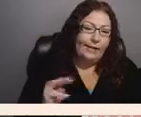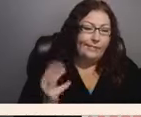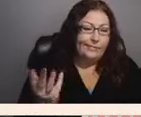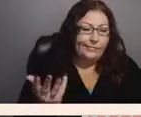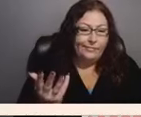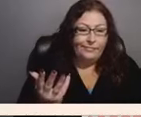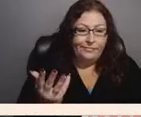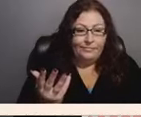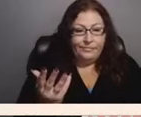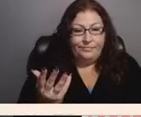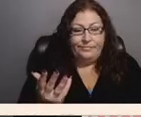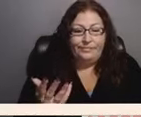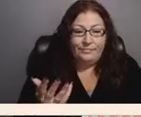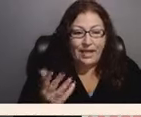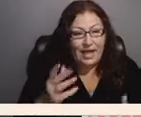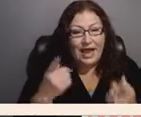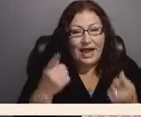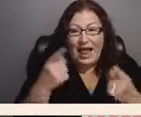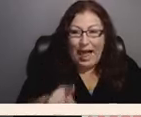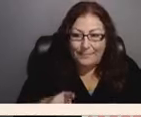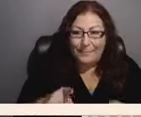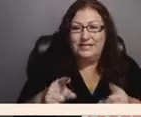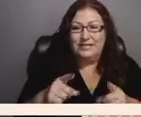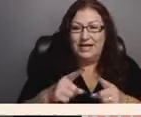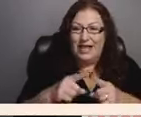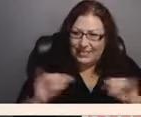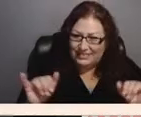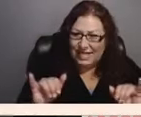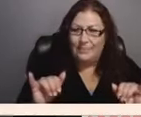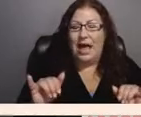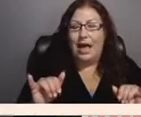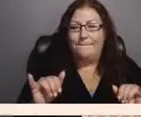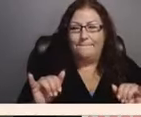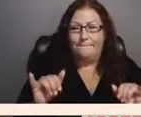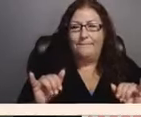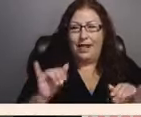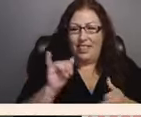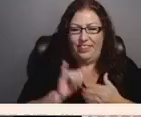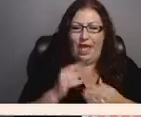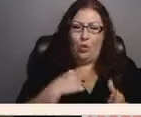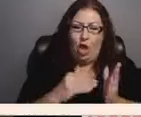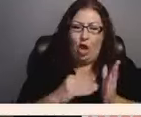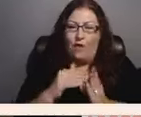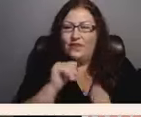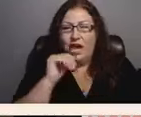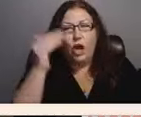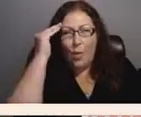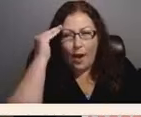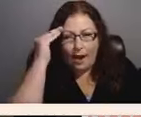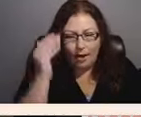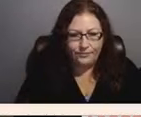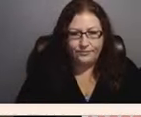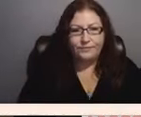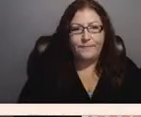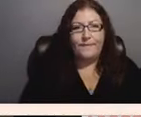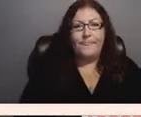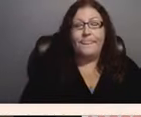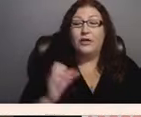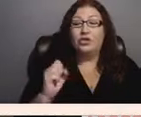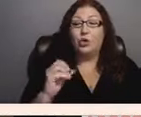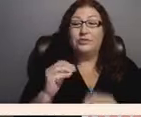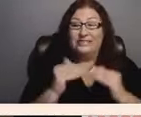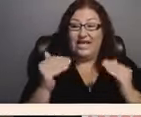contemporaneous. It's happening at the same time that we're often unaware of. So, stage 3 of the hero's